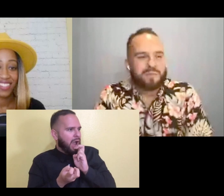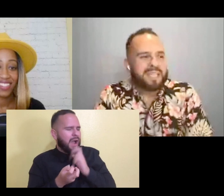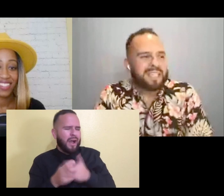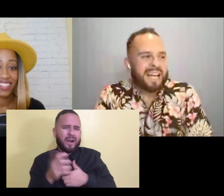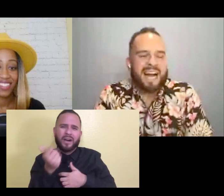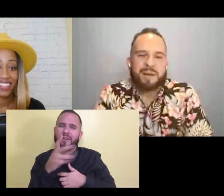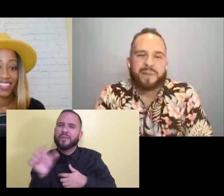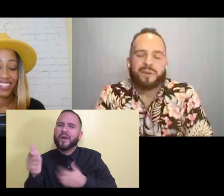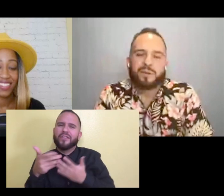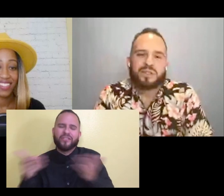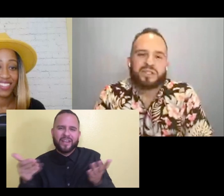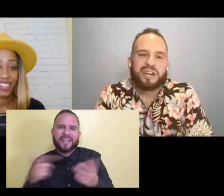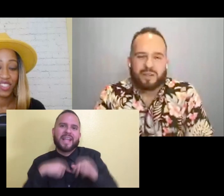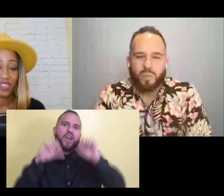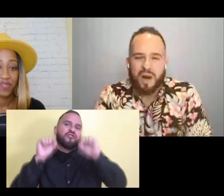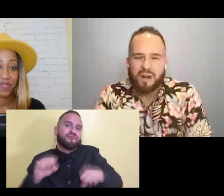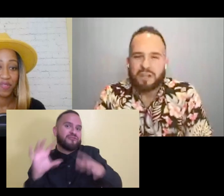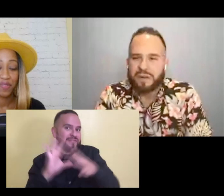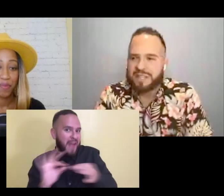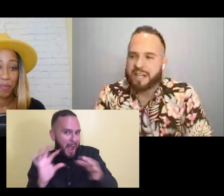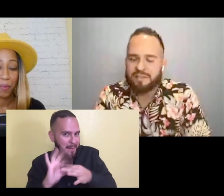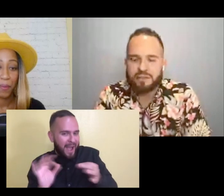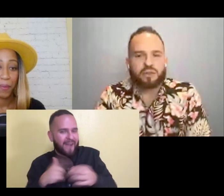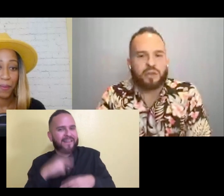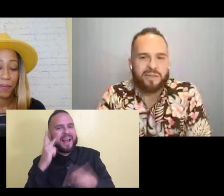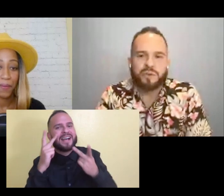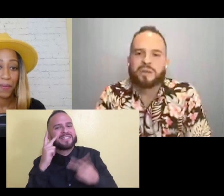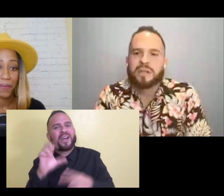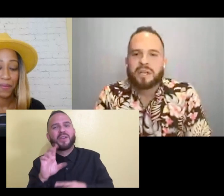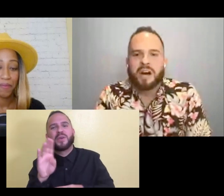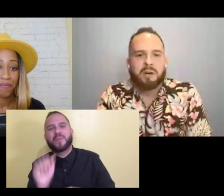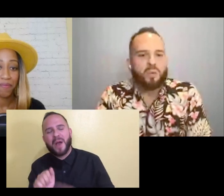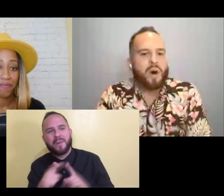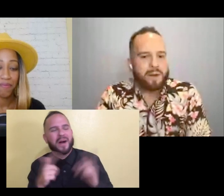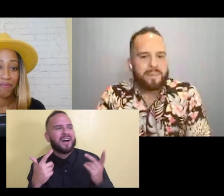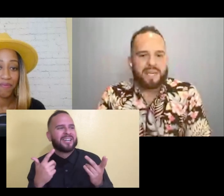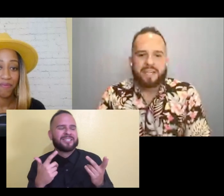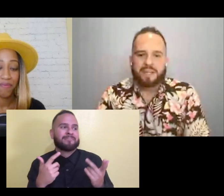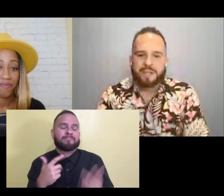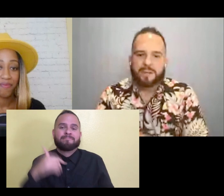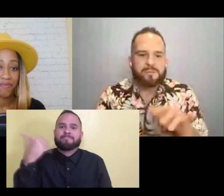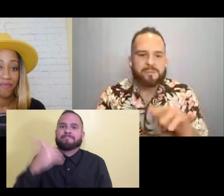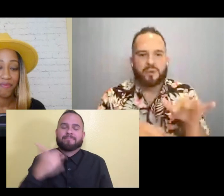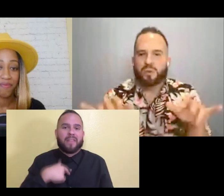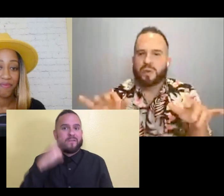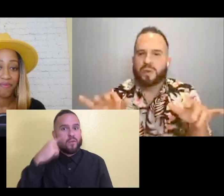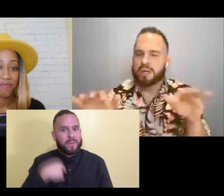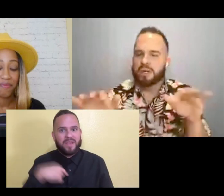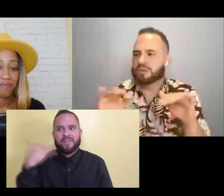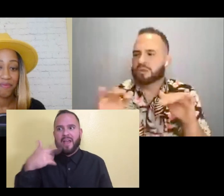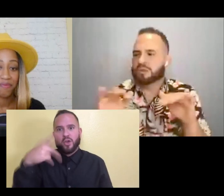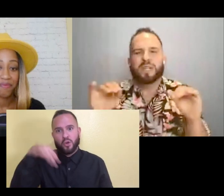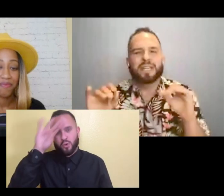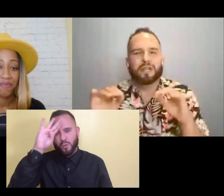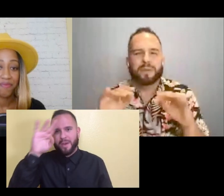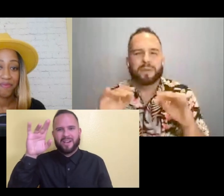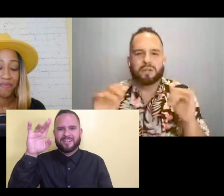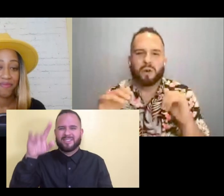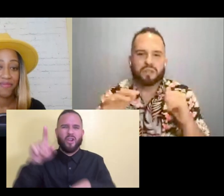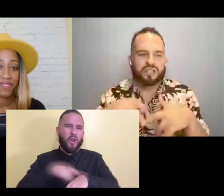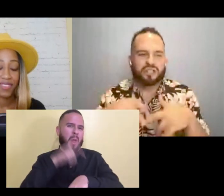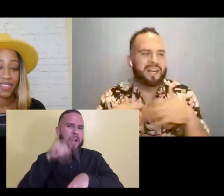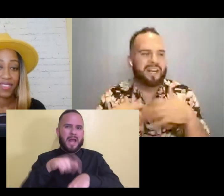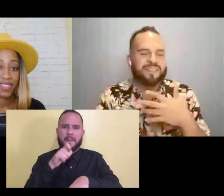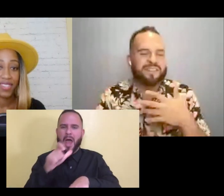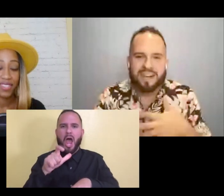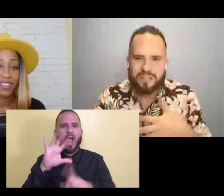for me, like I hadn't been culture shocked in a while. I think after you travel quite a bit, you kind of start losing a little bit of the culture